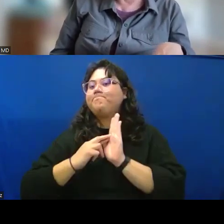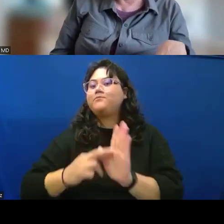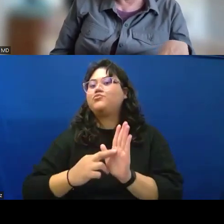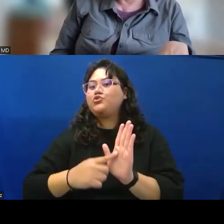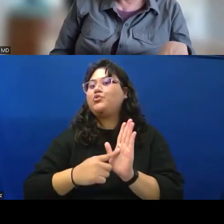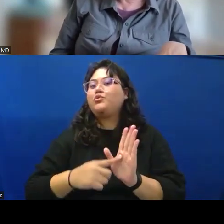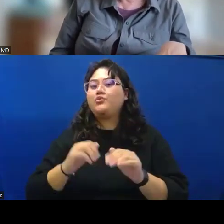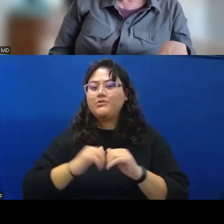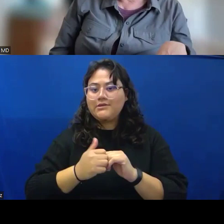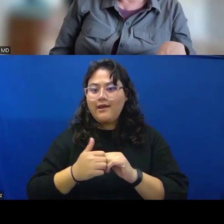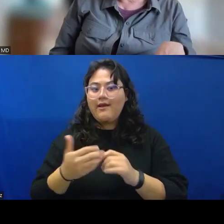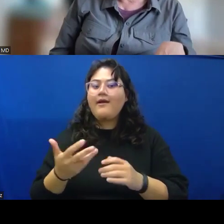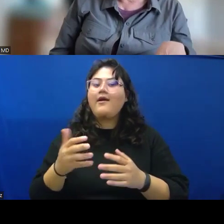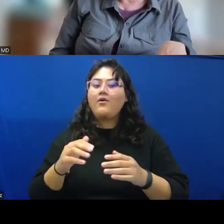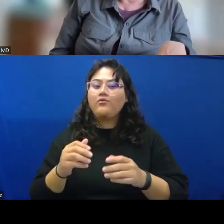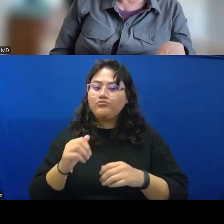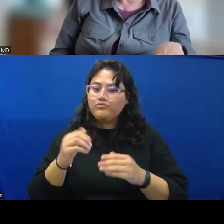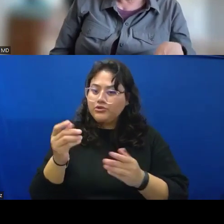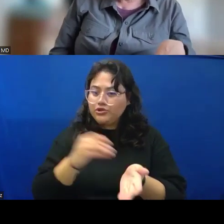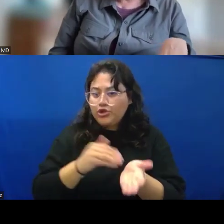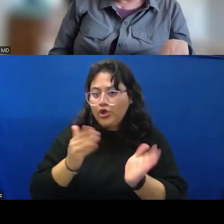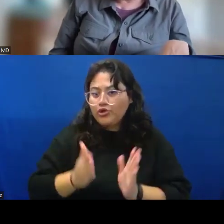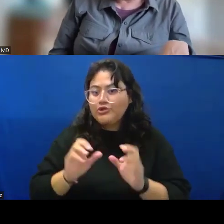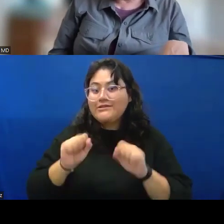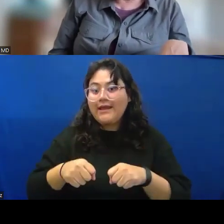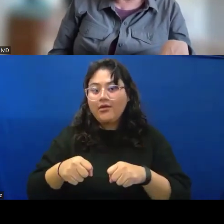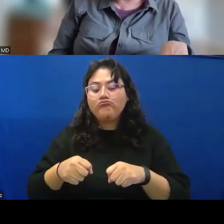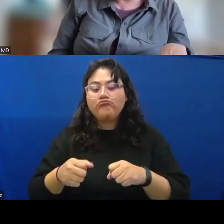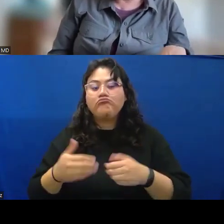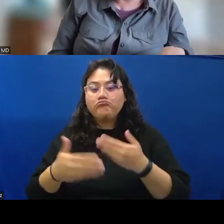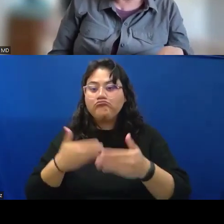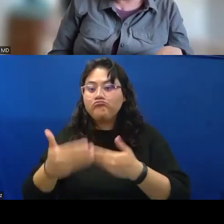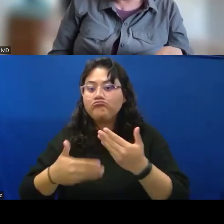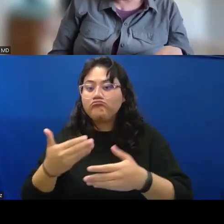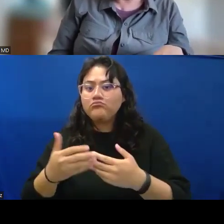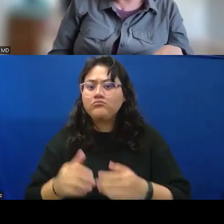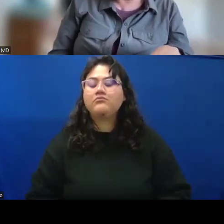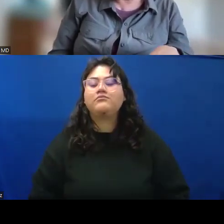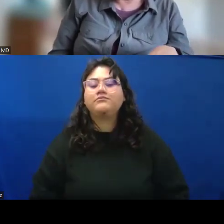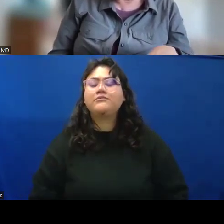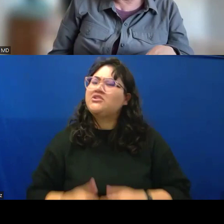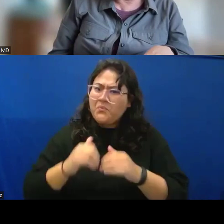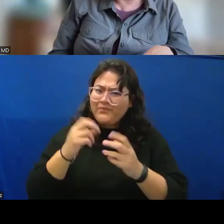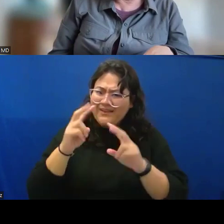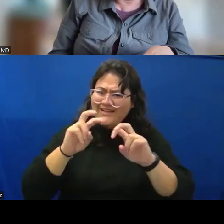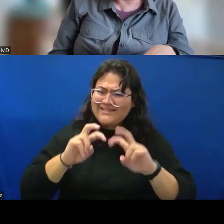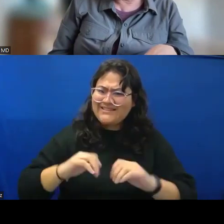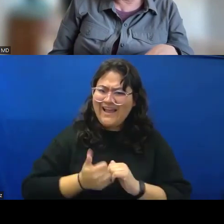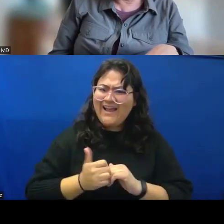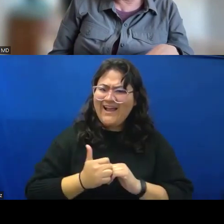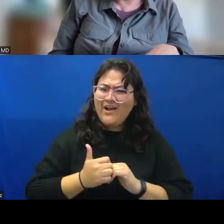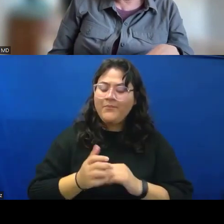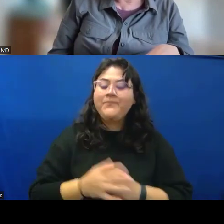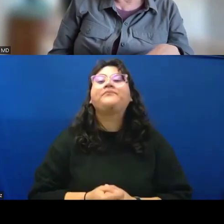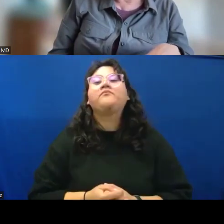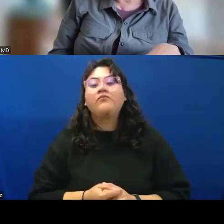do about it. And how do we assess? Well, we look at family history. Is anyone in the family deaf or hard of